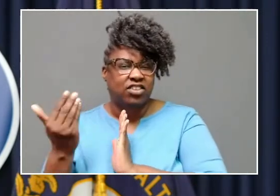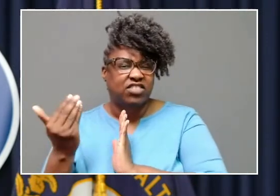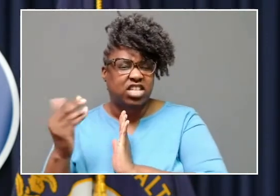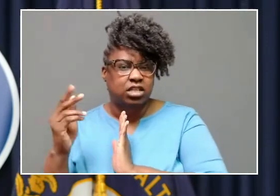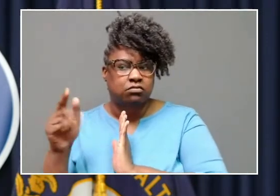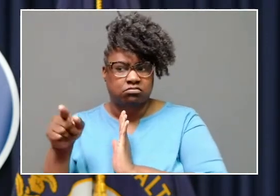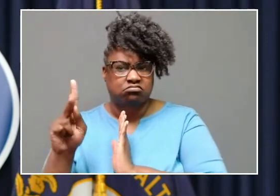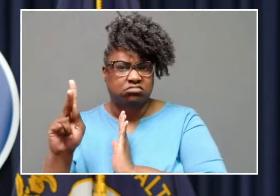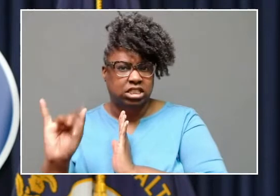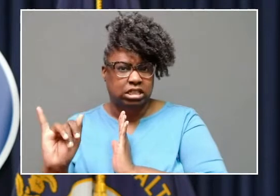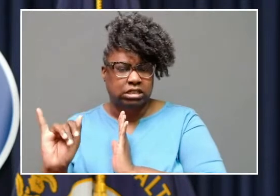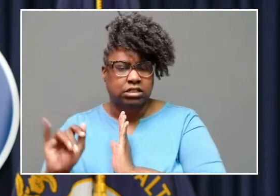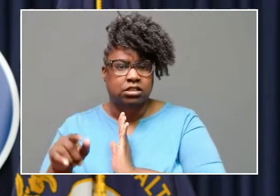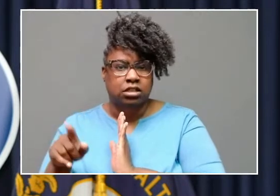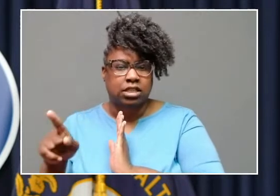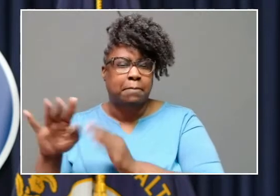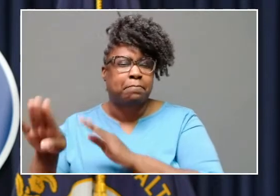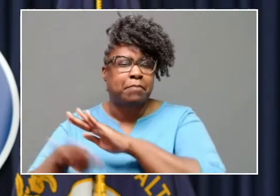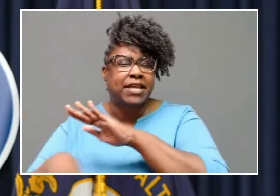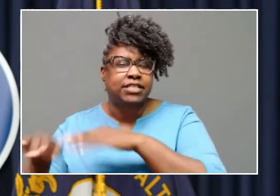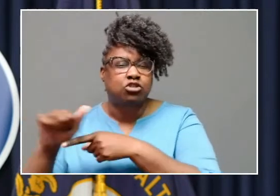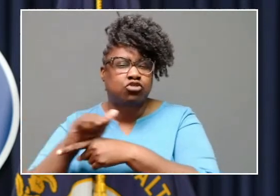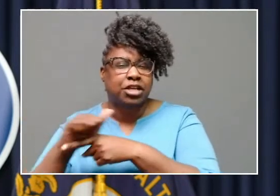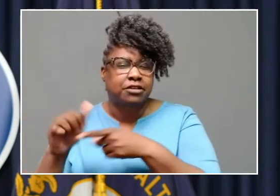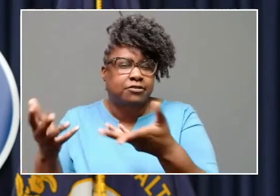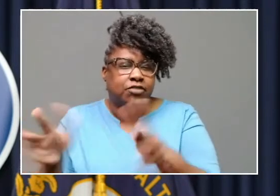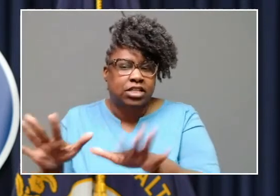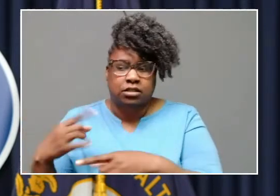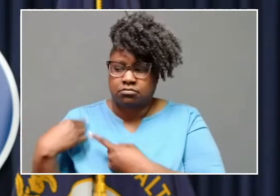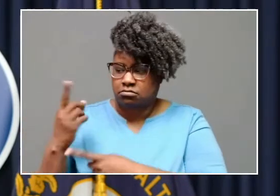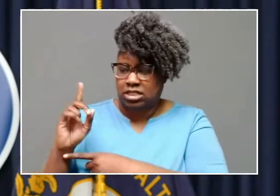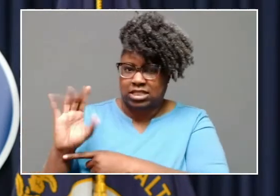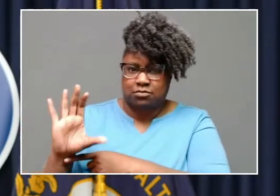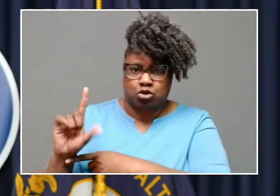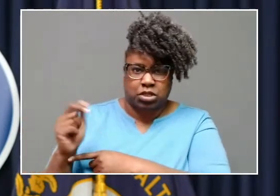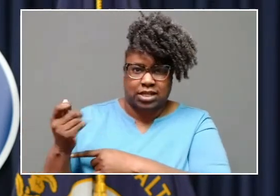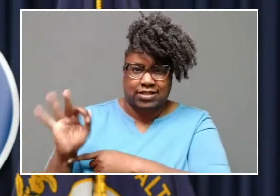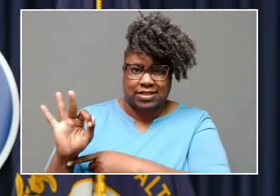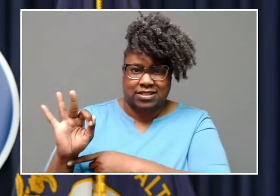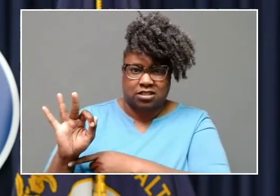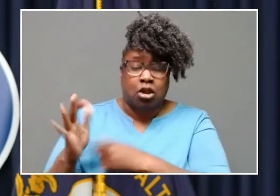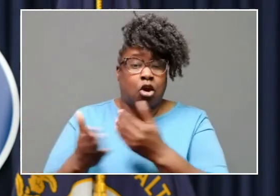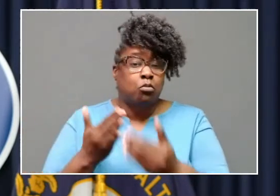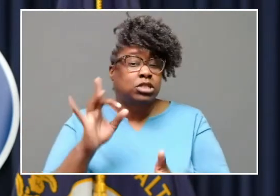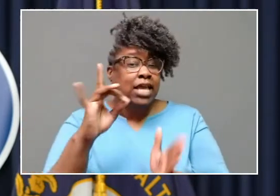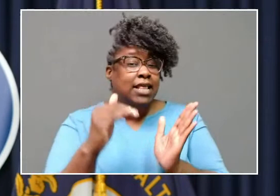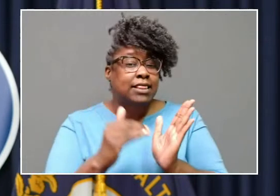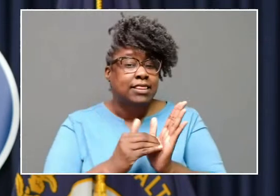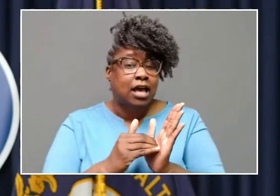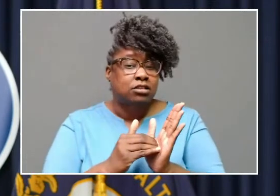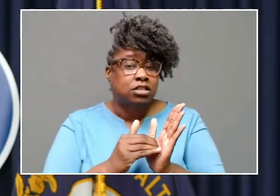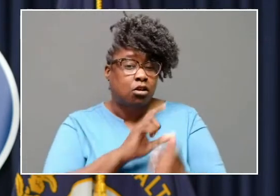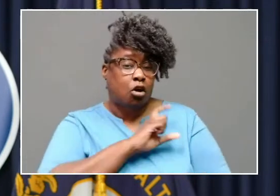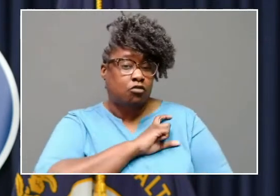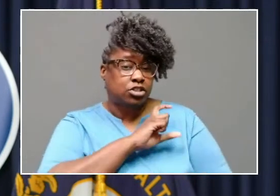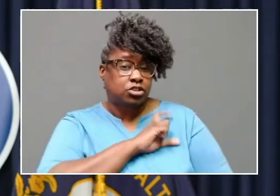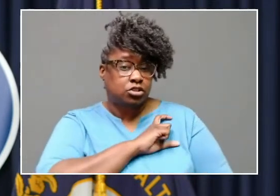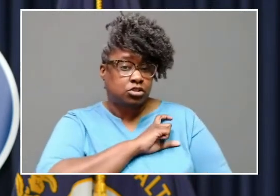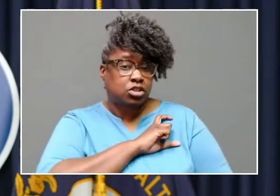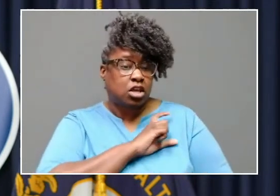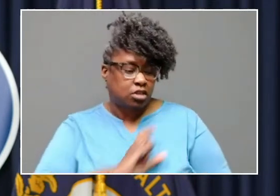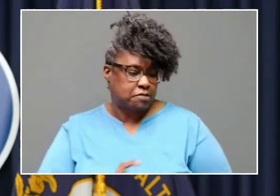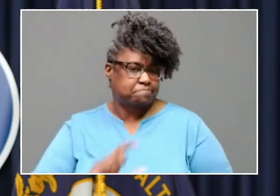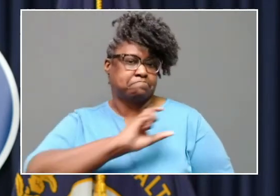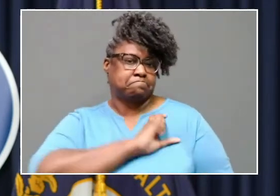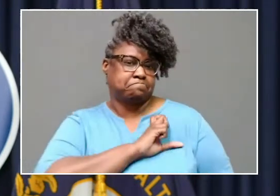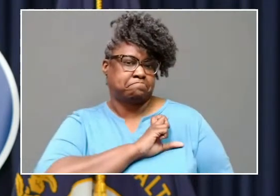basic training since December 2019 and the almost 8,000 officers wearing the badge of honor across Kentucky. The unique aspect